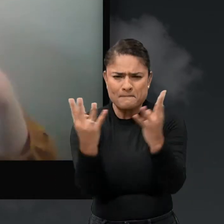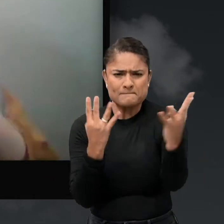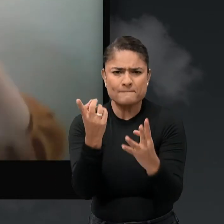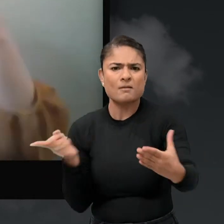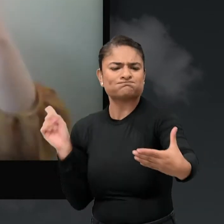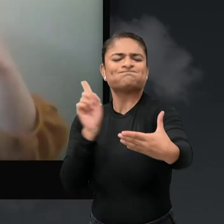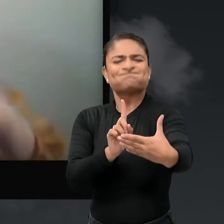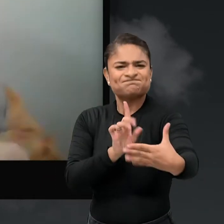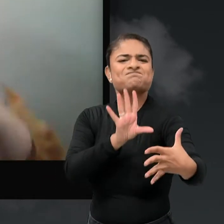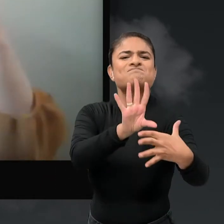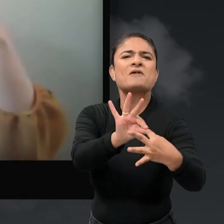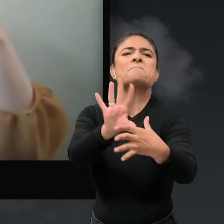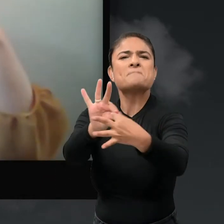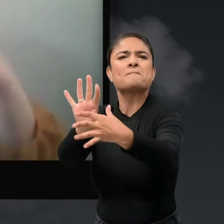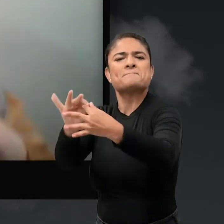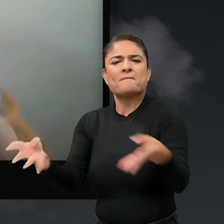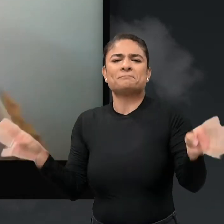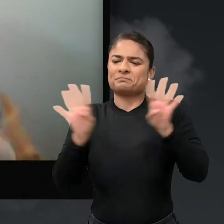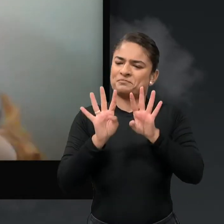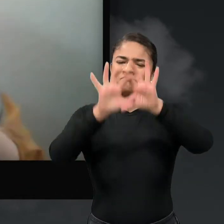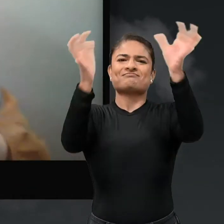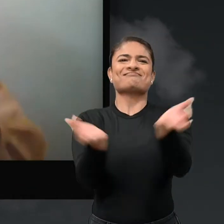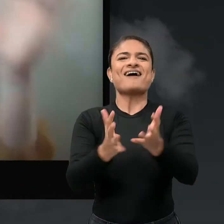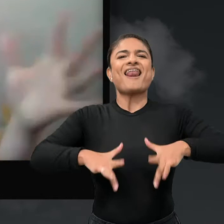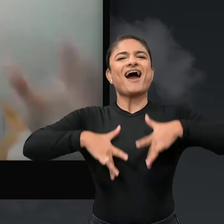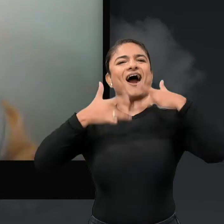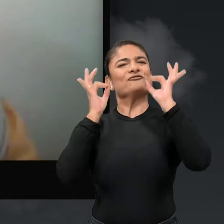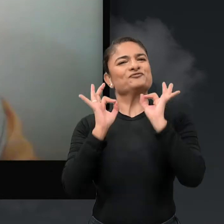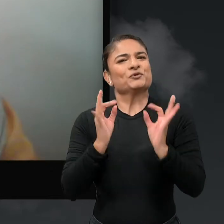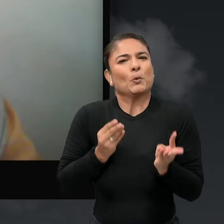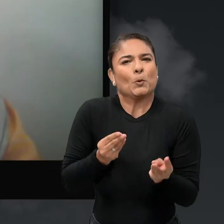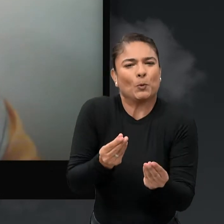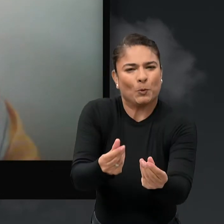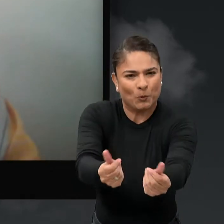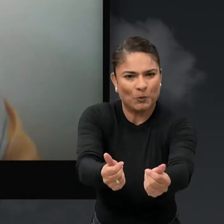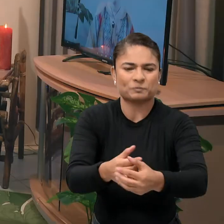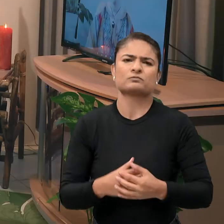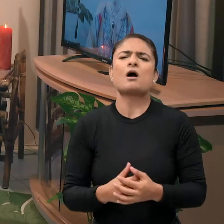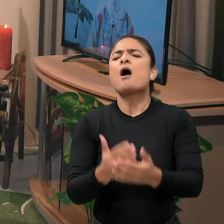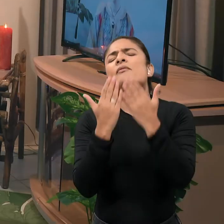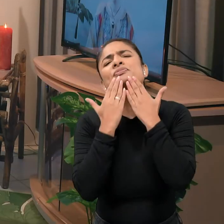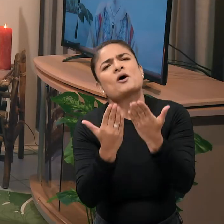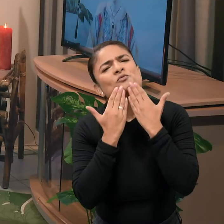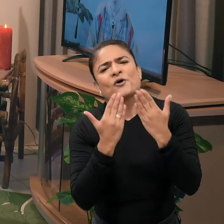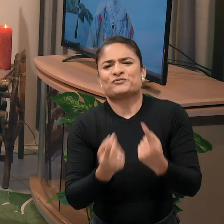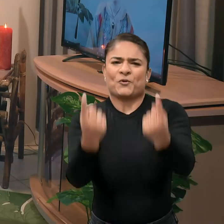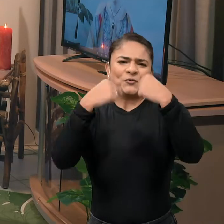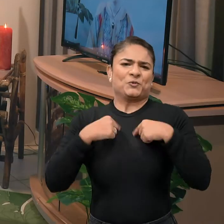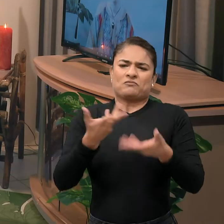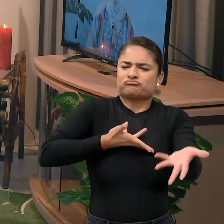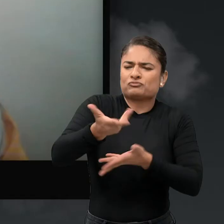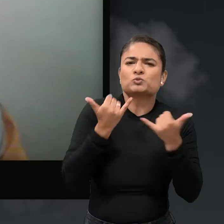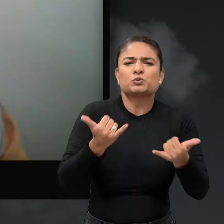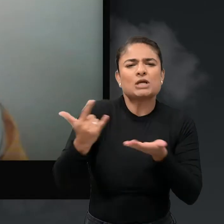contributing to a true human bodied and whole life. Thank you for coming and joining us and chatting with us